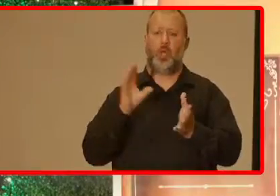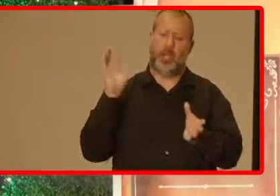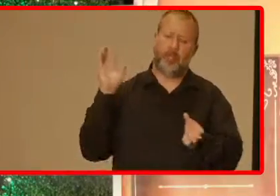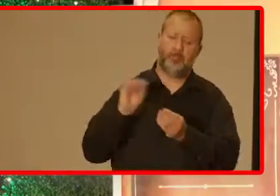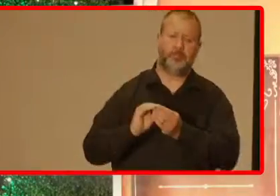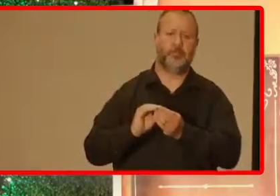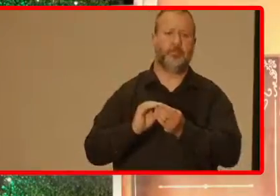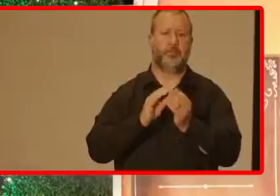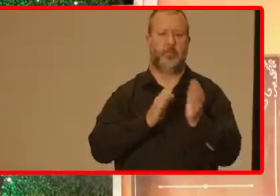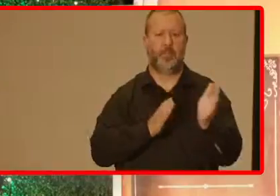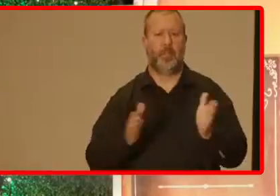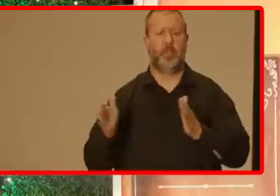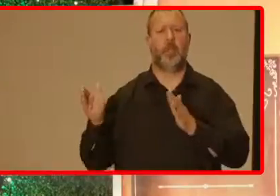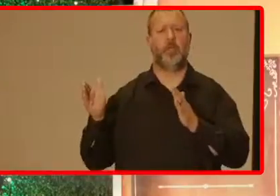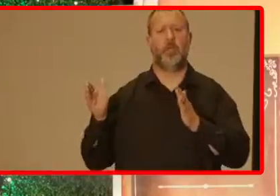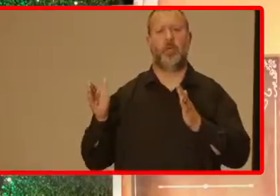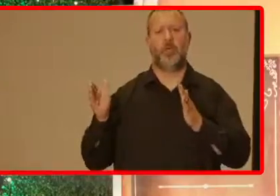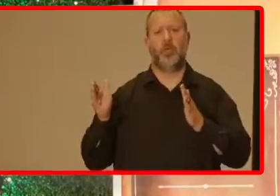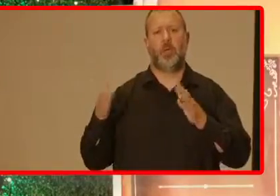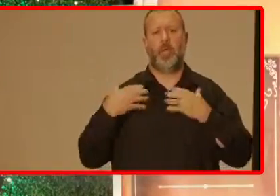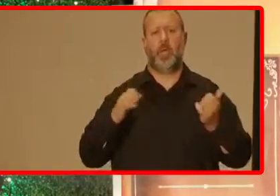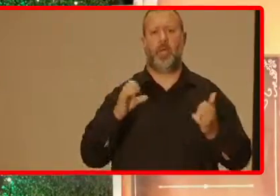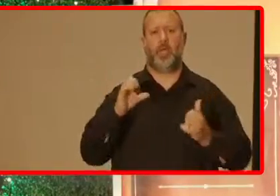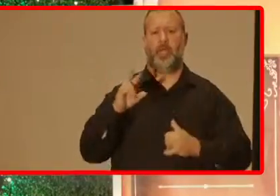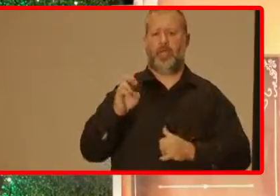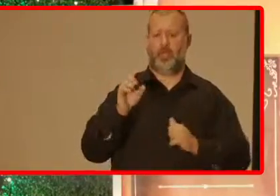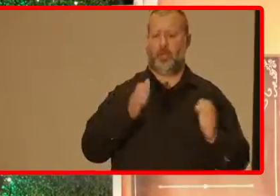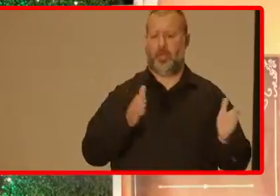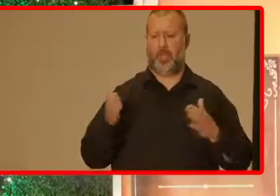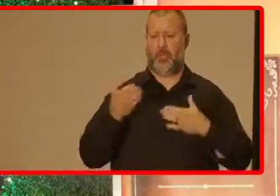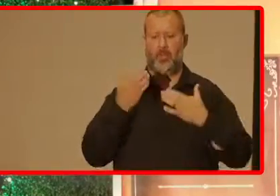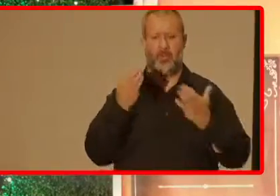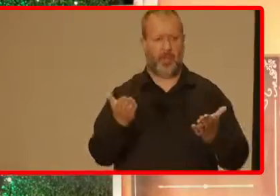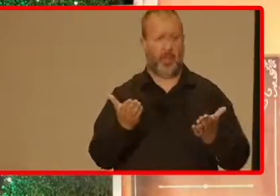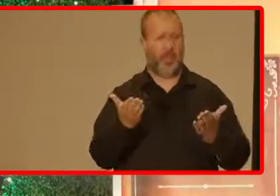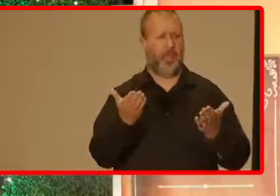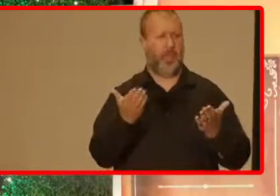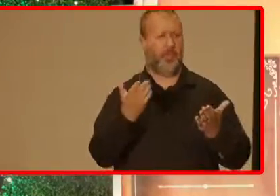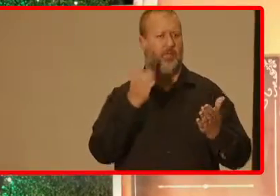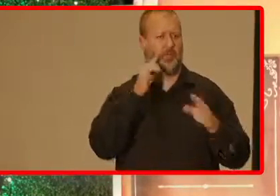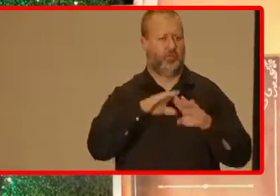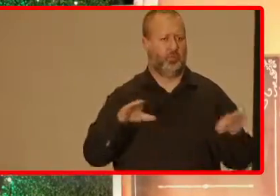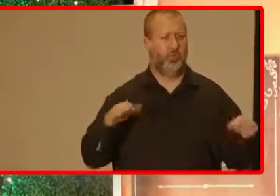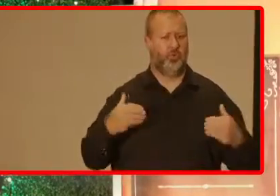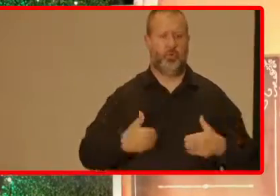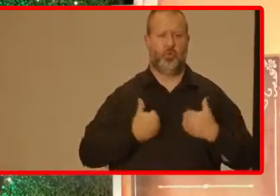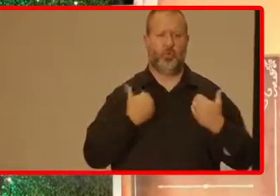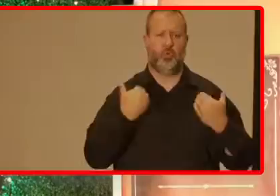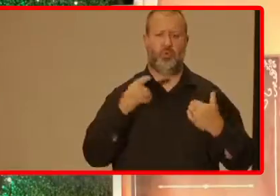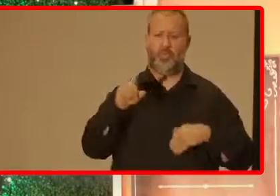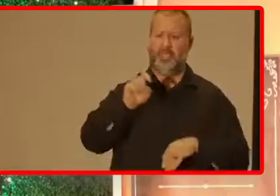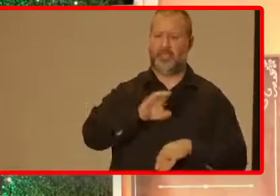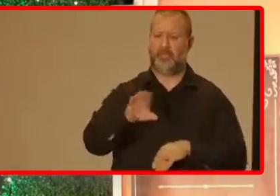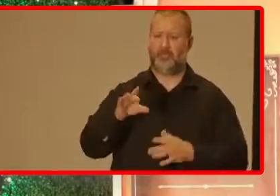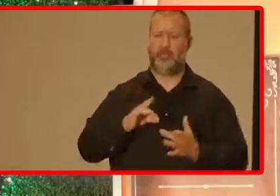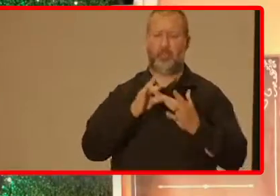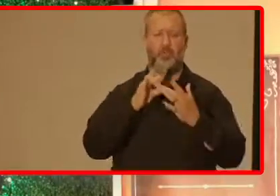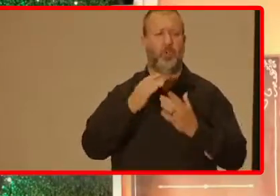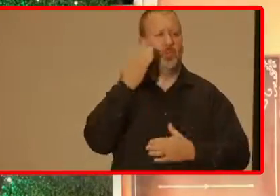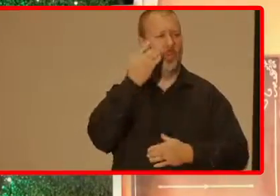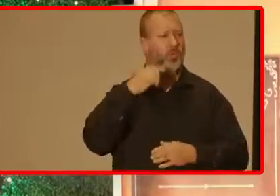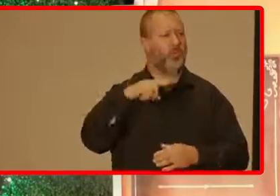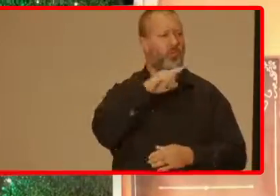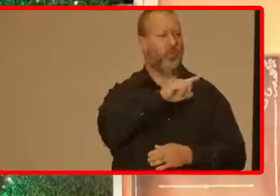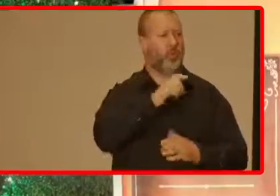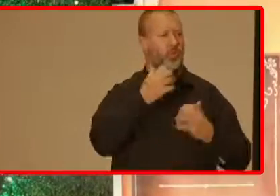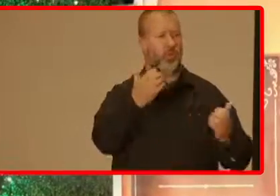comprehensive plan, healthcare plan, providing healthcare coverage for children and youth with special healthcare needs. I know that many of you in the